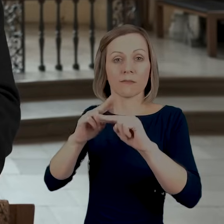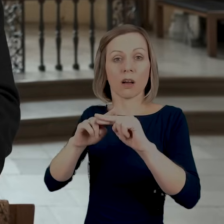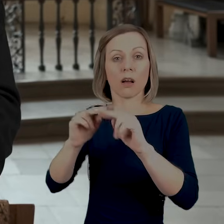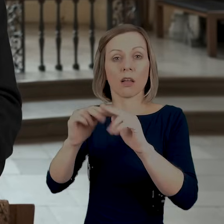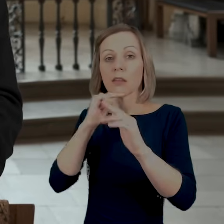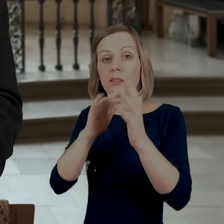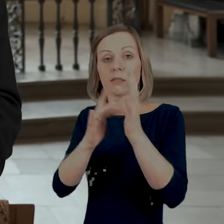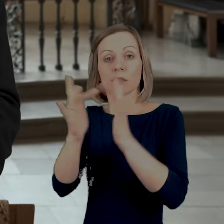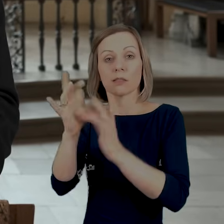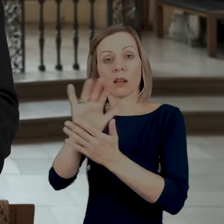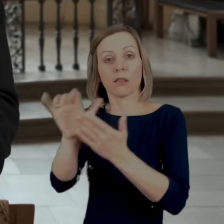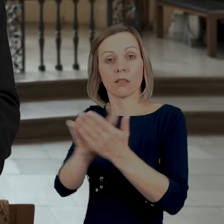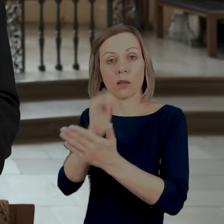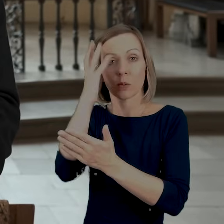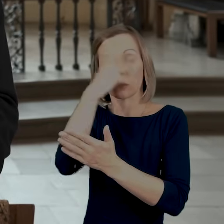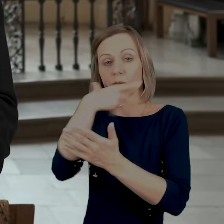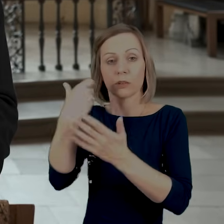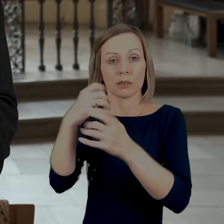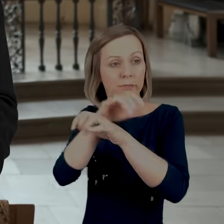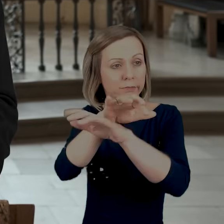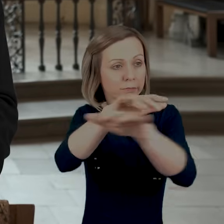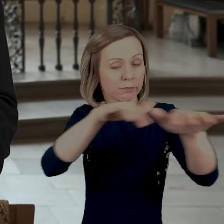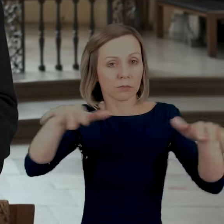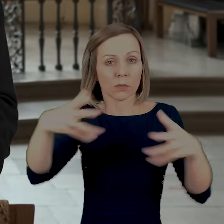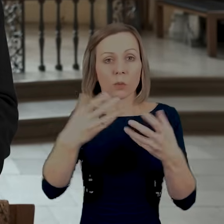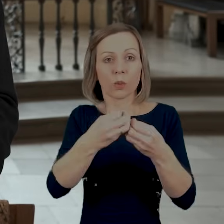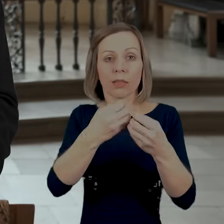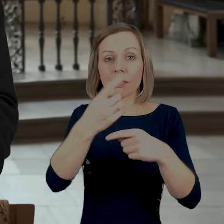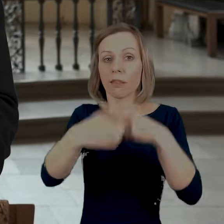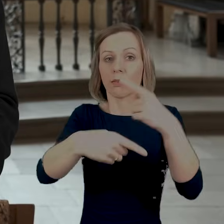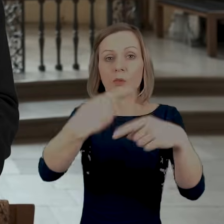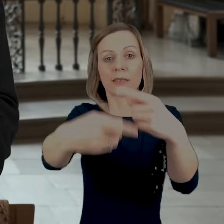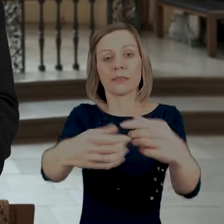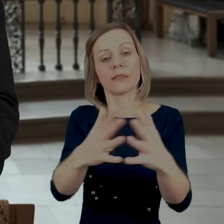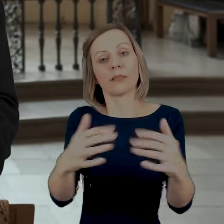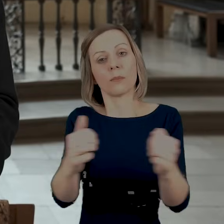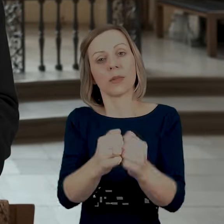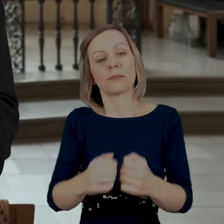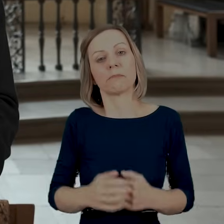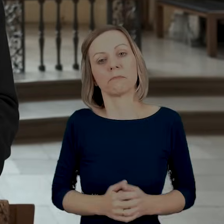Son, and the Holy Spirit be upon you and remain with you always. Amen.